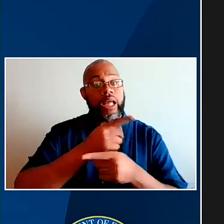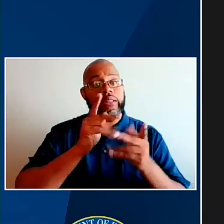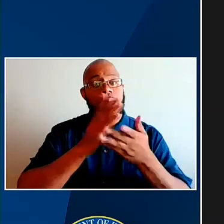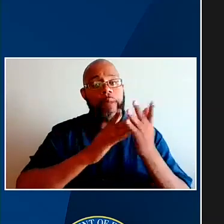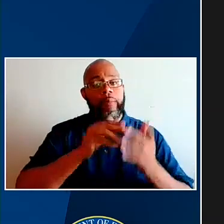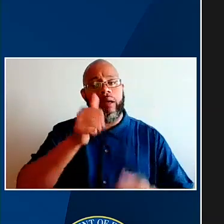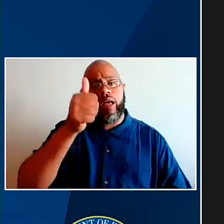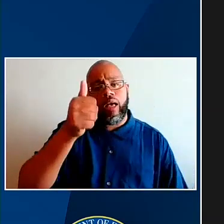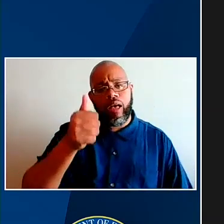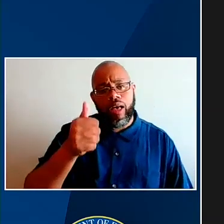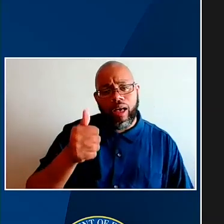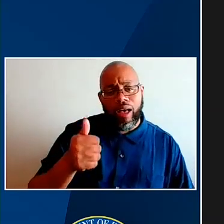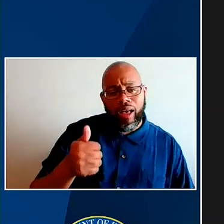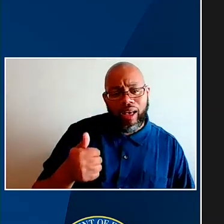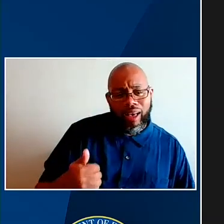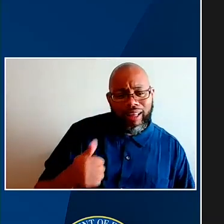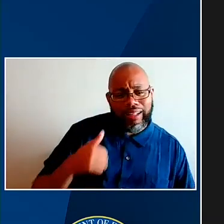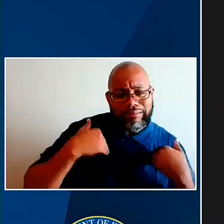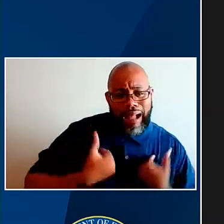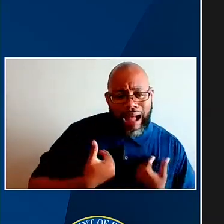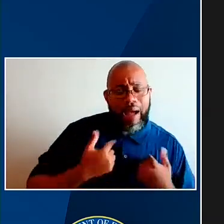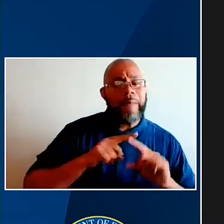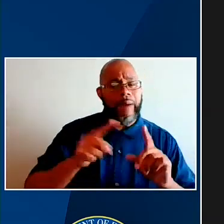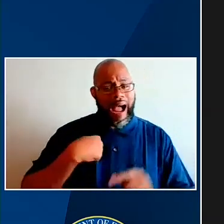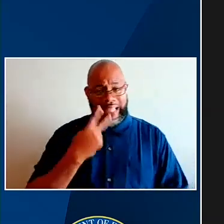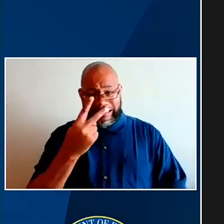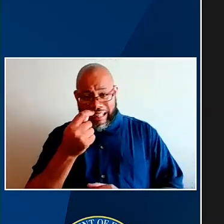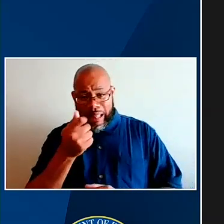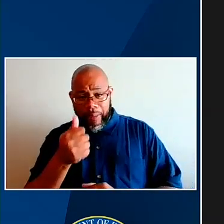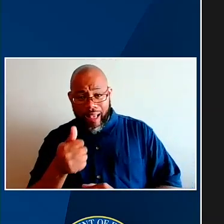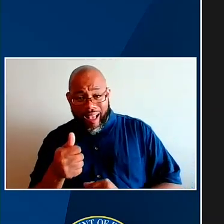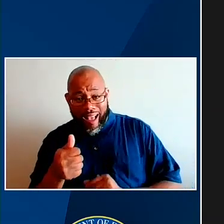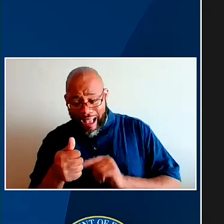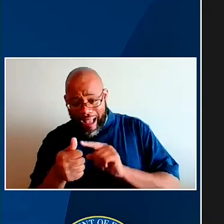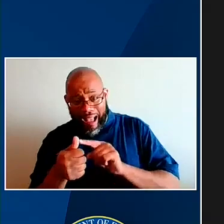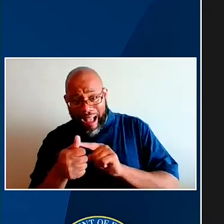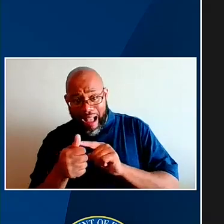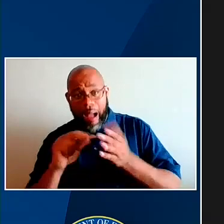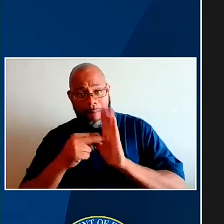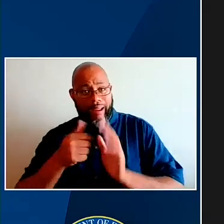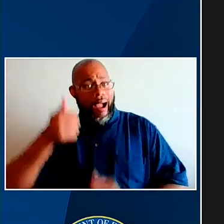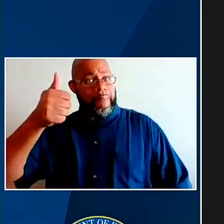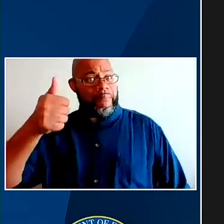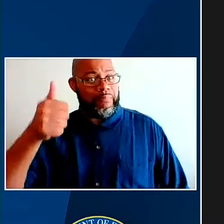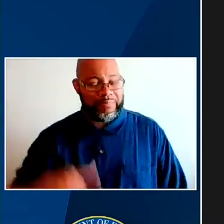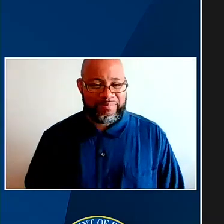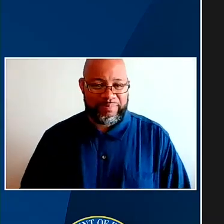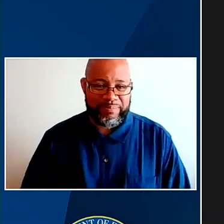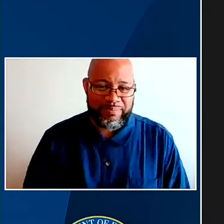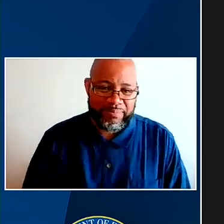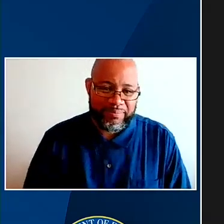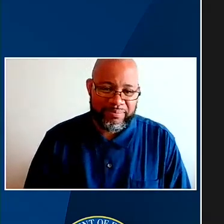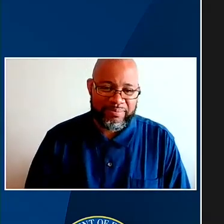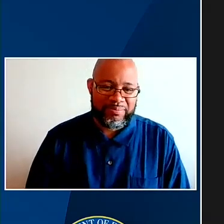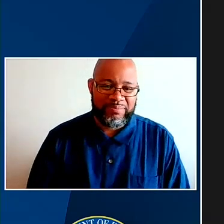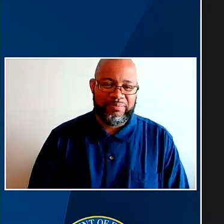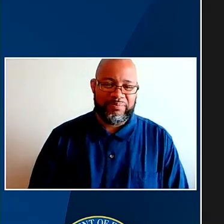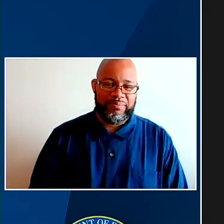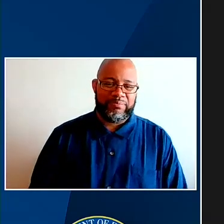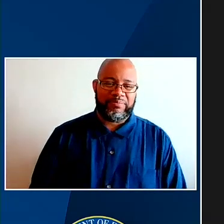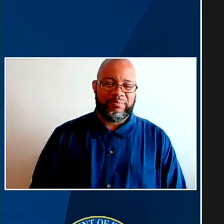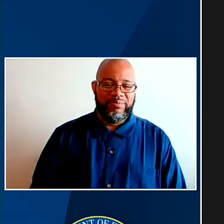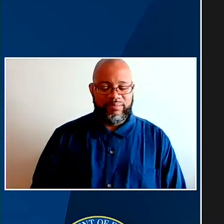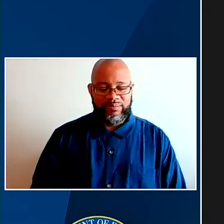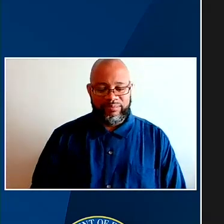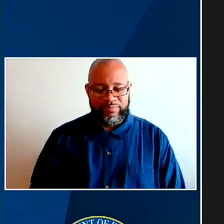kind of getting further and further down the screen, but if I see a little bit of thumb, I think that indicates a thumbs up at least. So once you see the rest, it